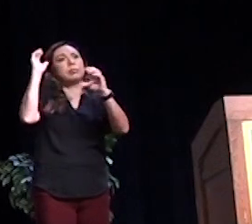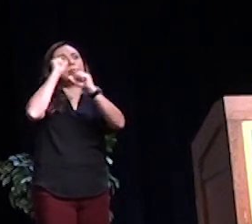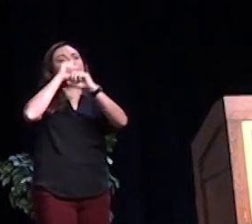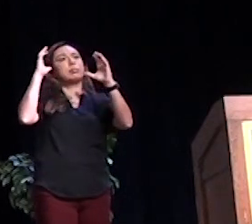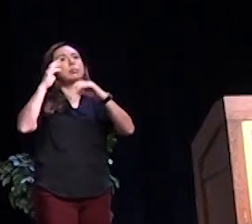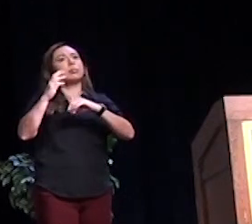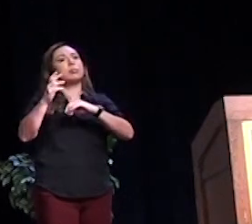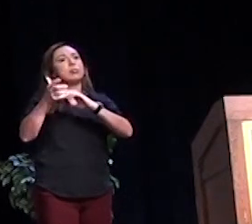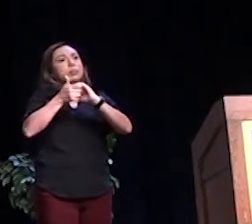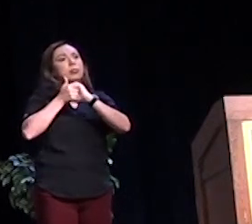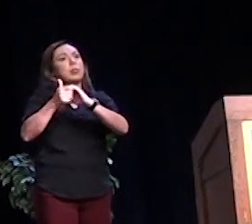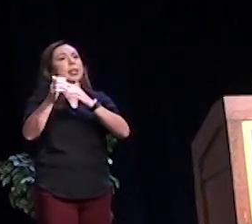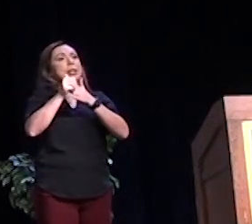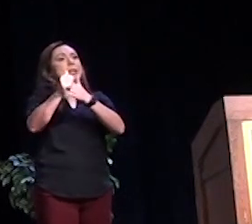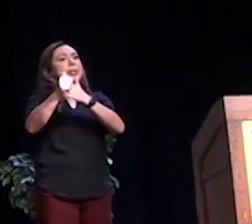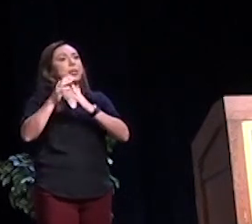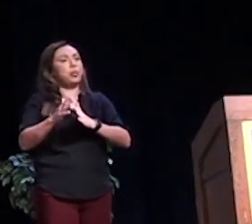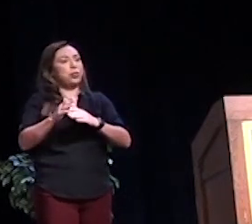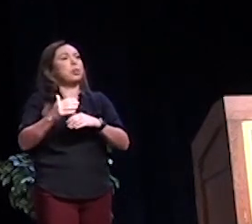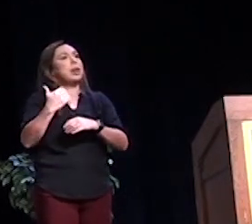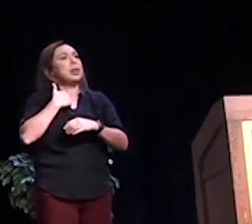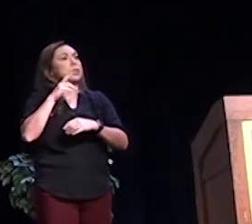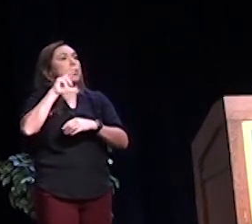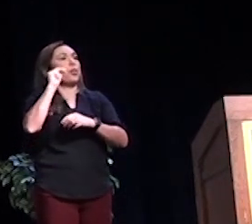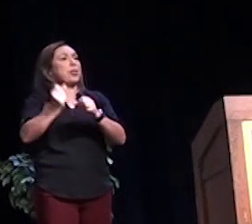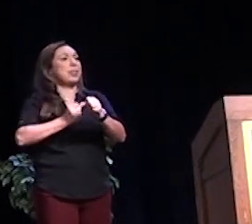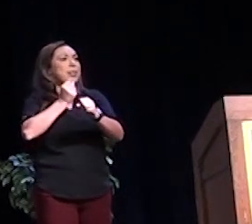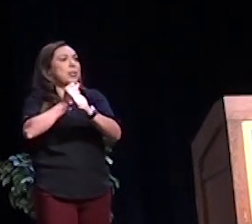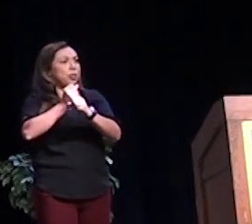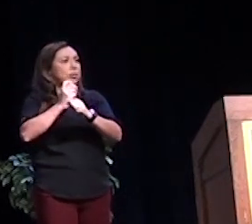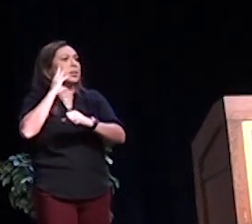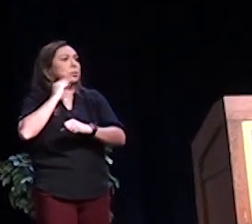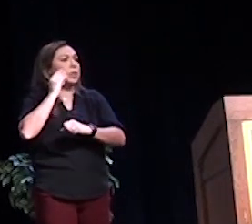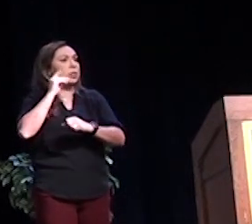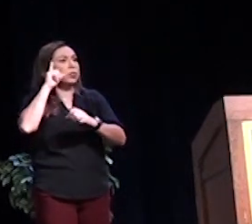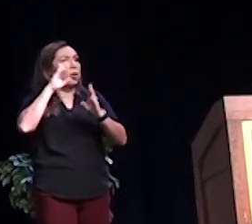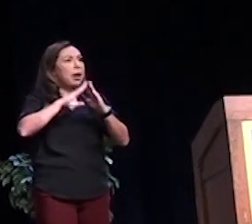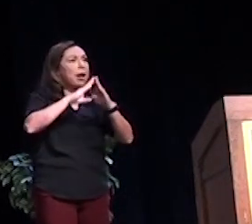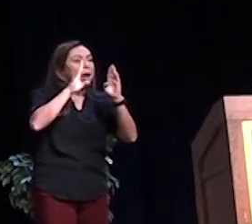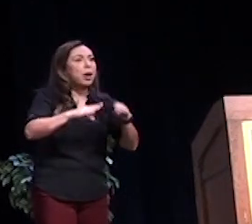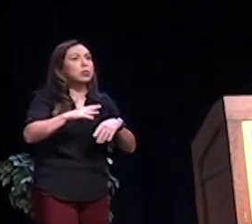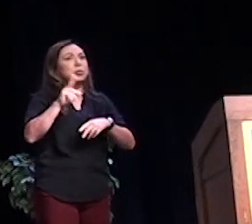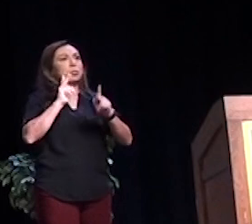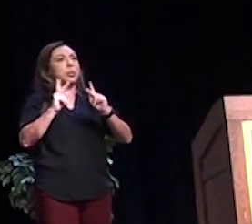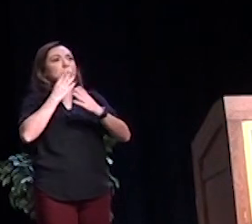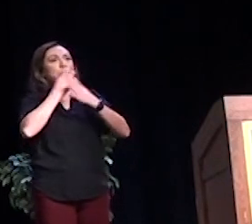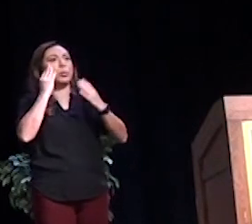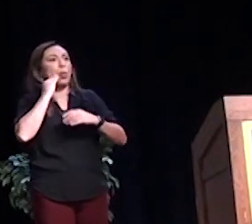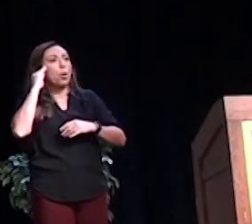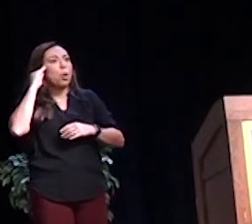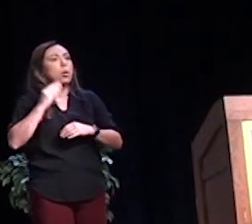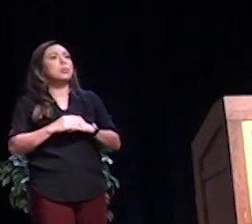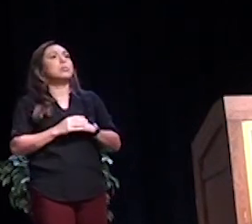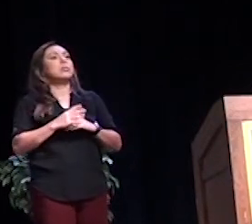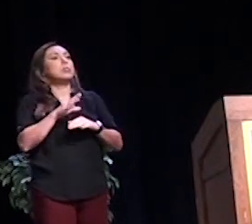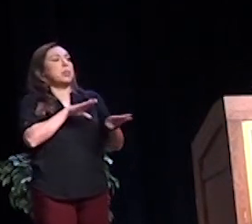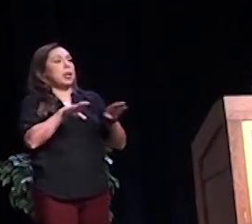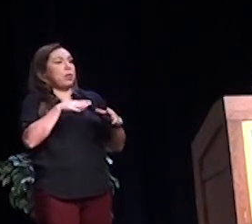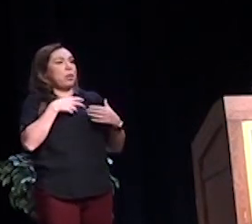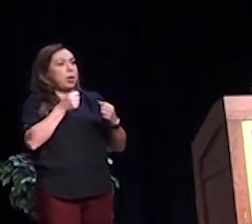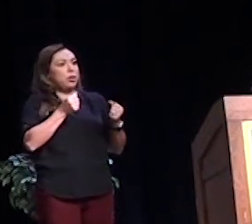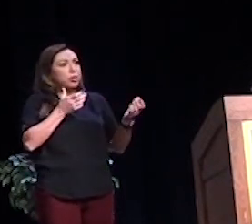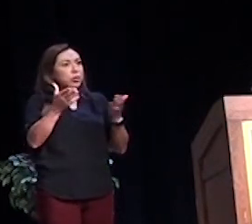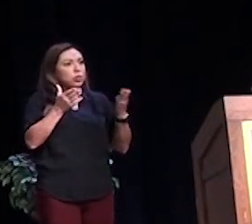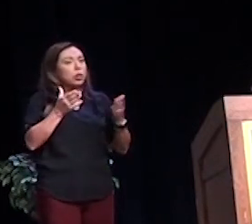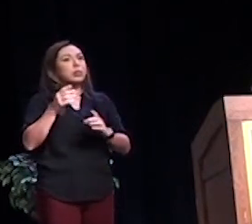collaborative leader, as someone who has 30 years of experience in housing and homelessness, human and behavioral health